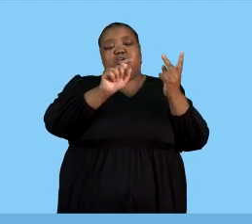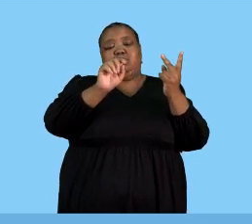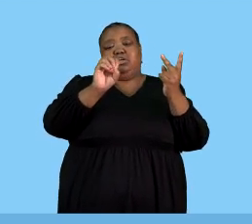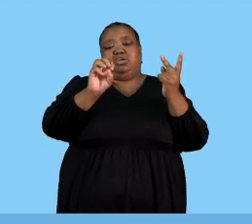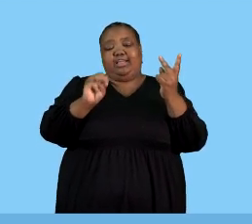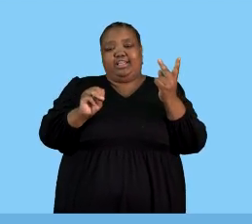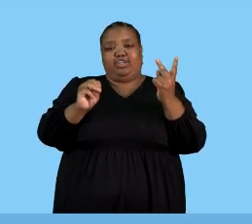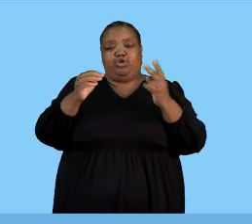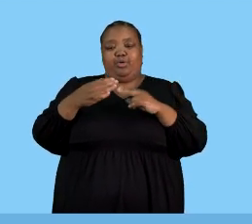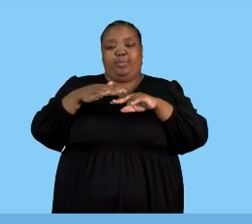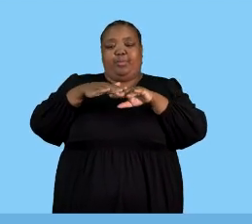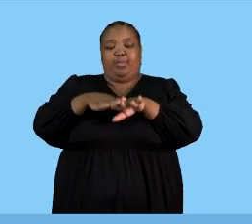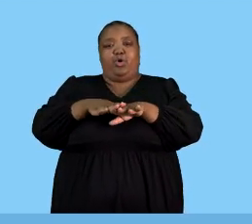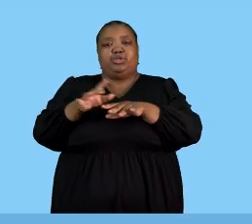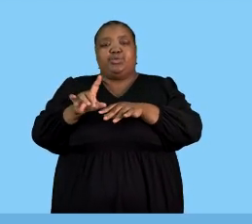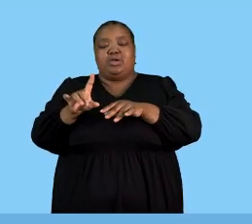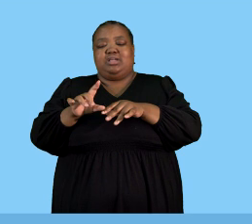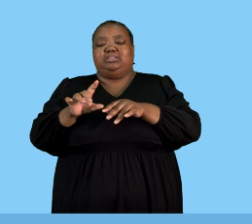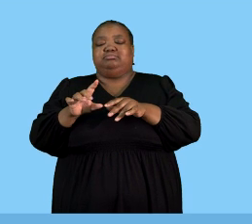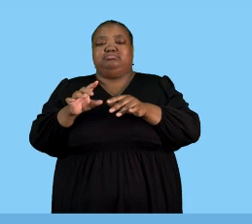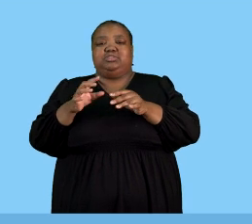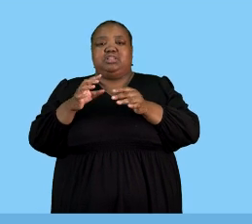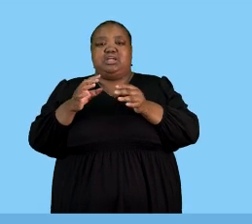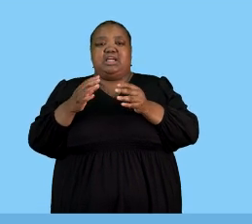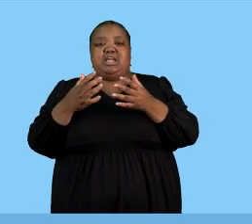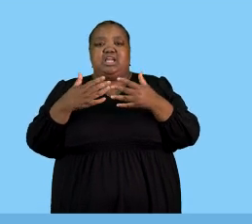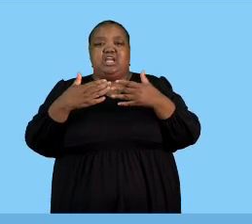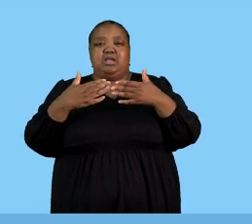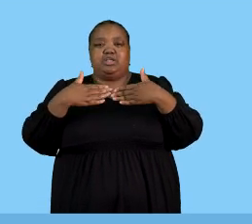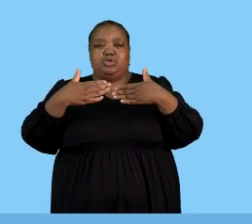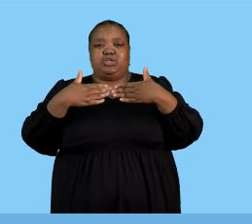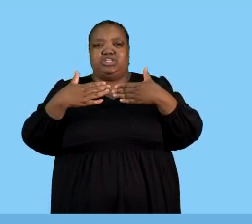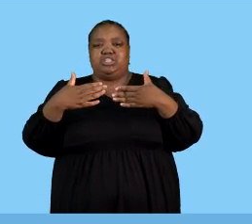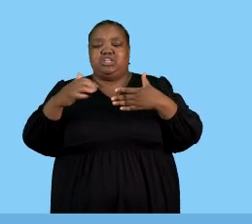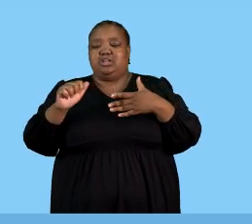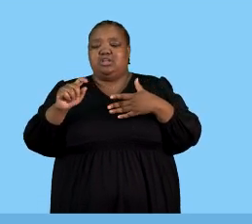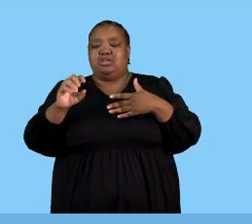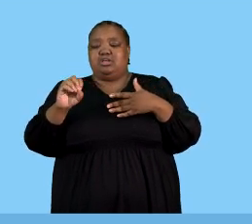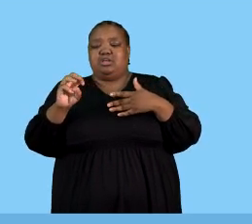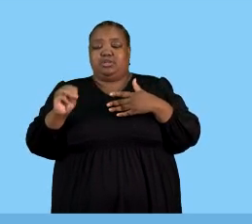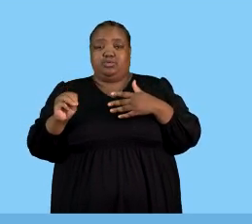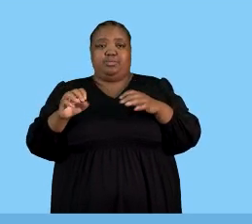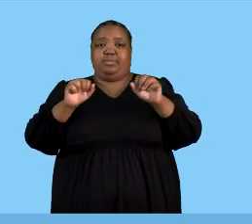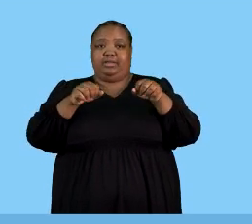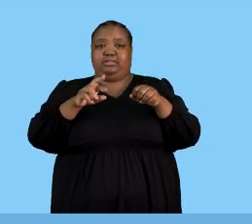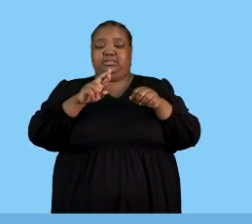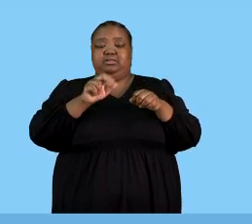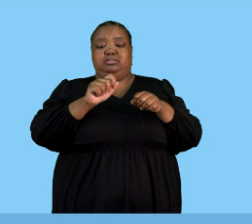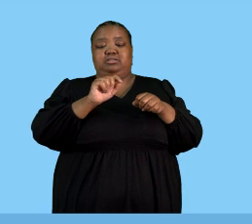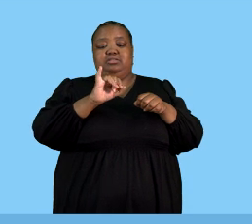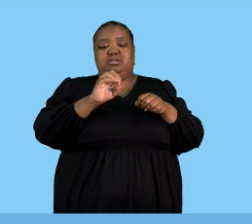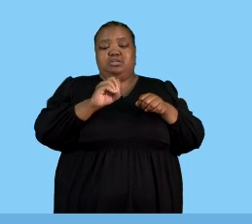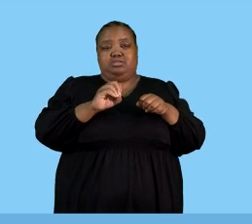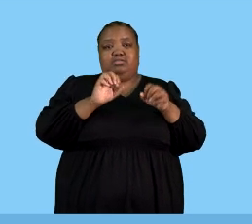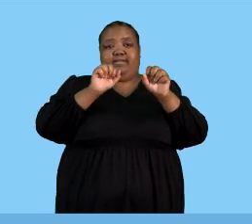with 1 oxygen atom to make that one particular compound. So this ratio is always fixed. You can never find